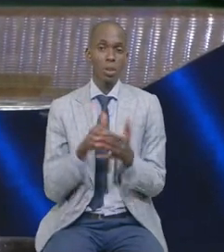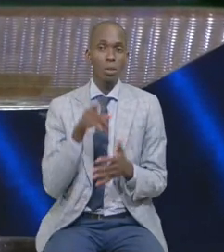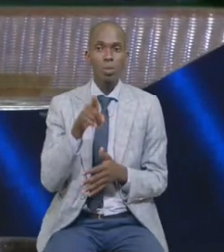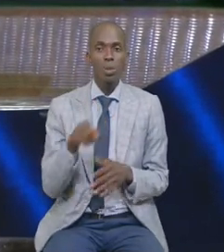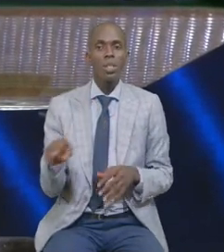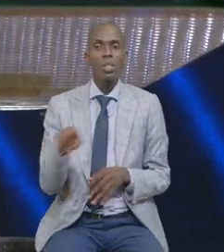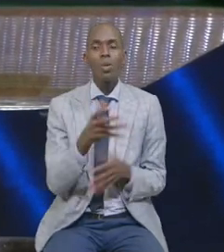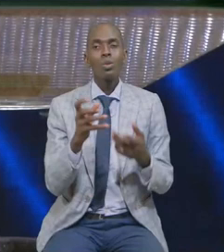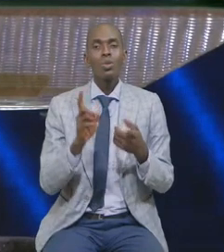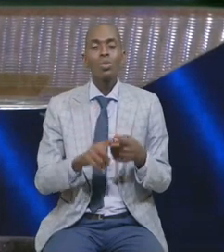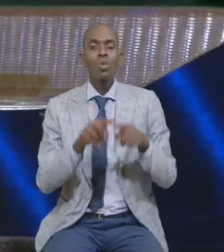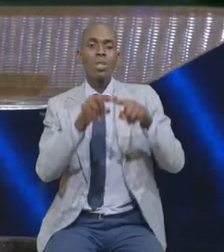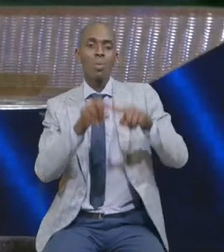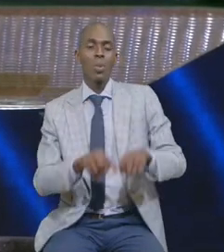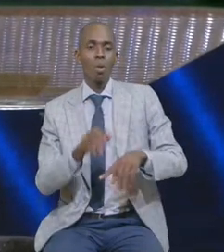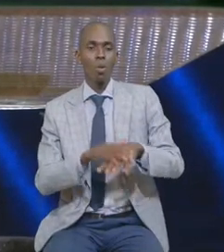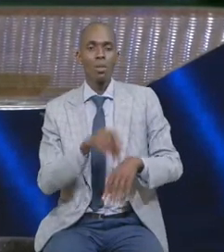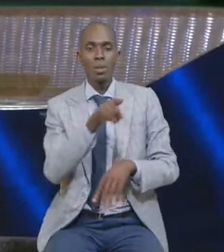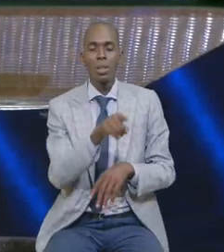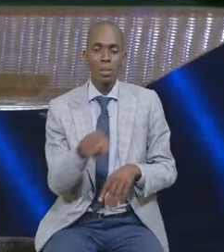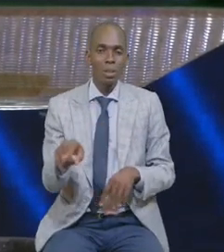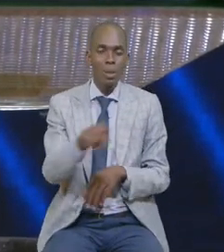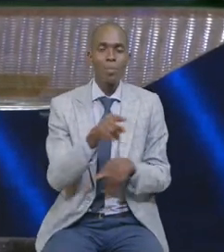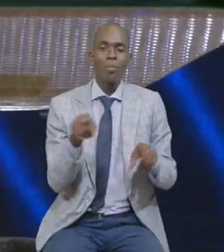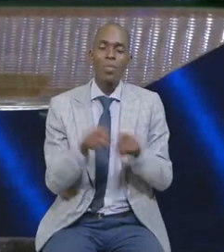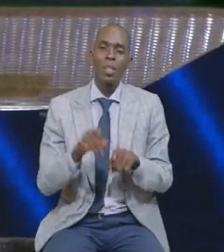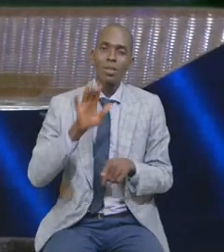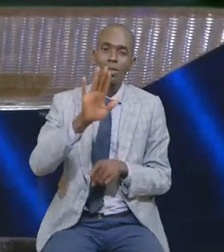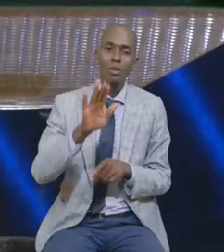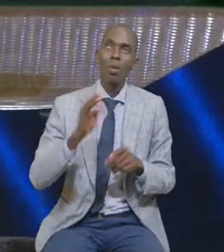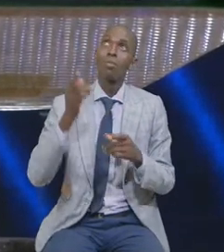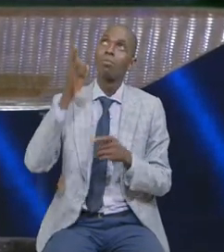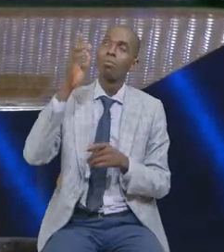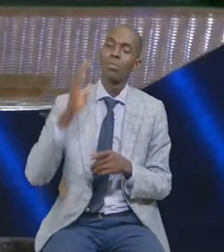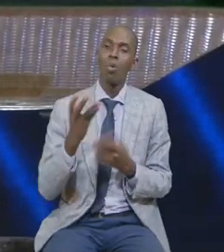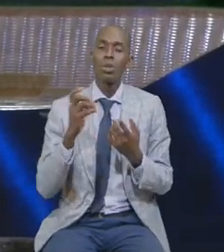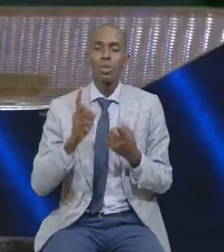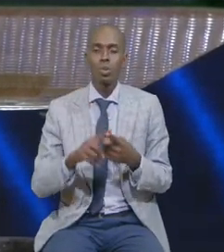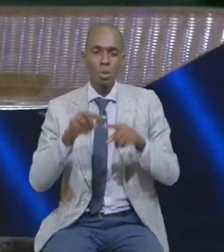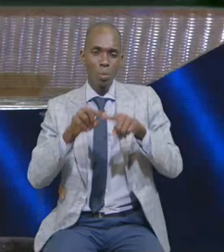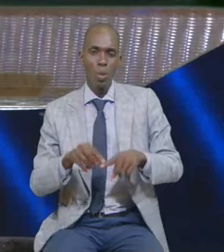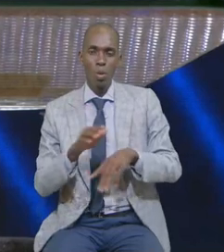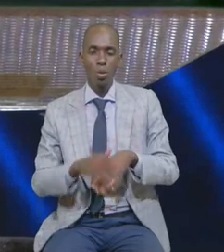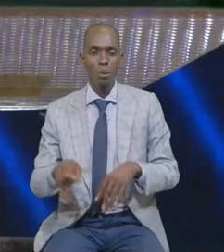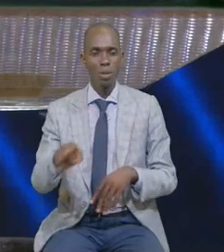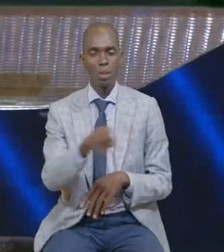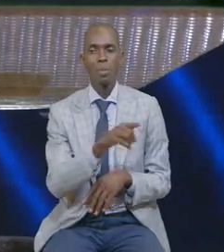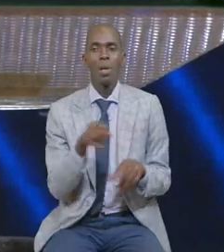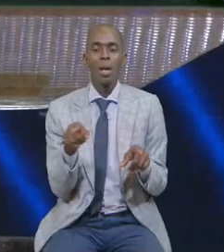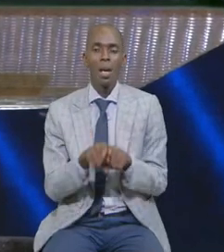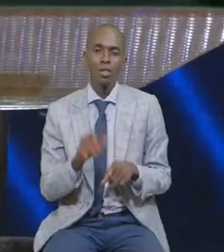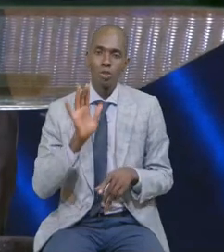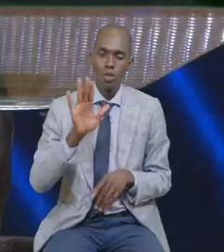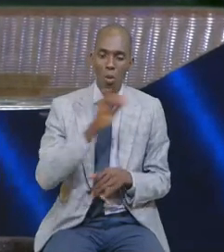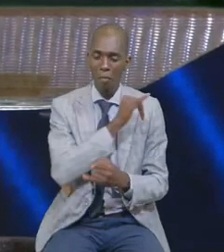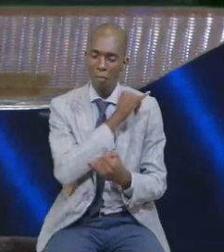look up to them as your God. They want you to look up to them as the final authority. They say if you are